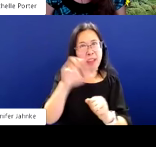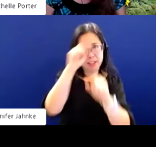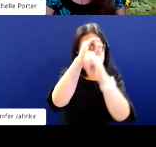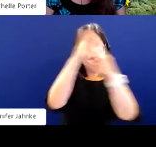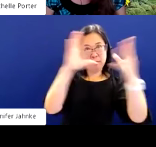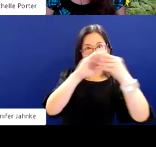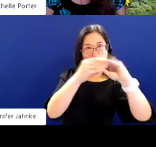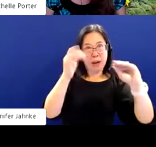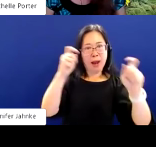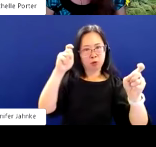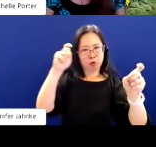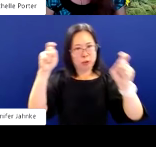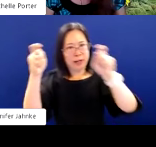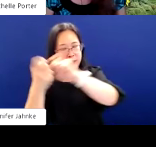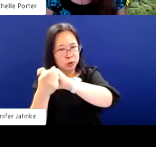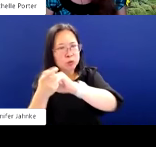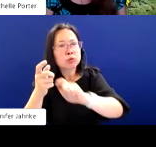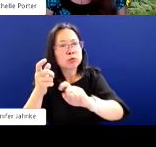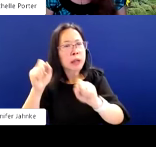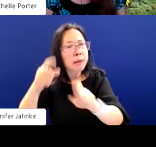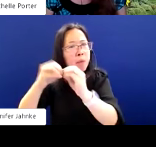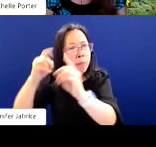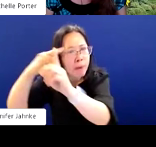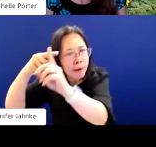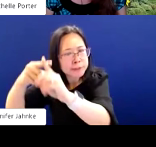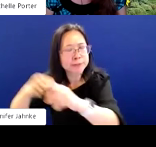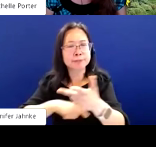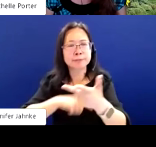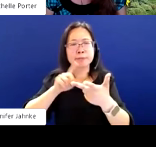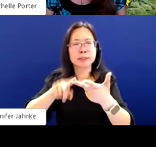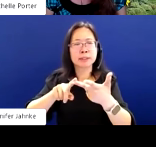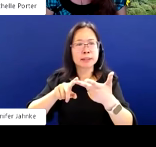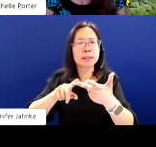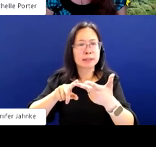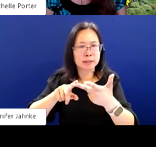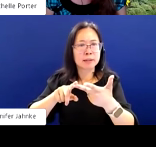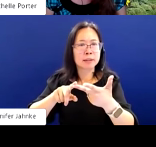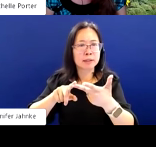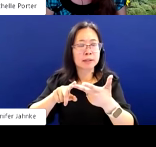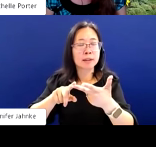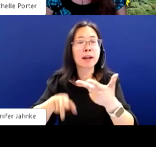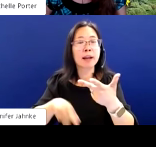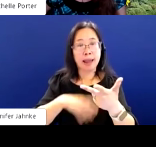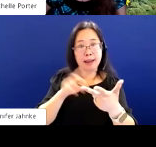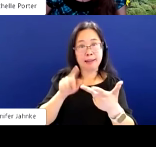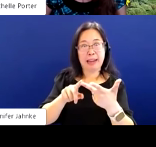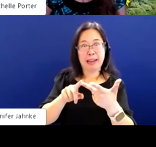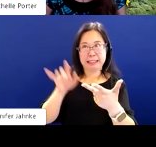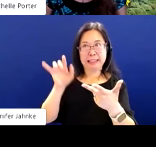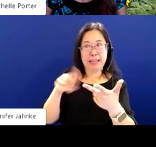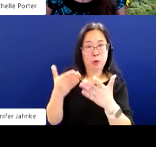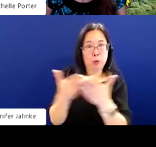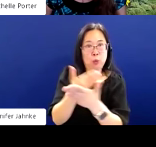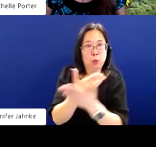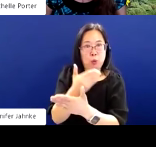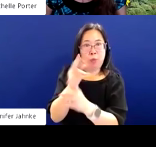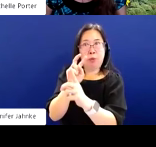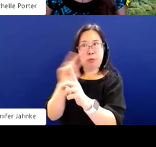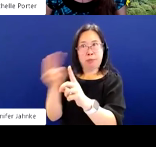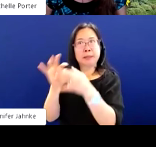own stories of aging. And then another skill was taking perspective on what it means